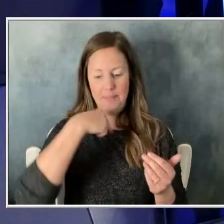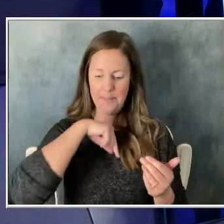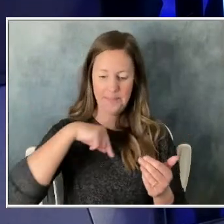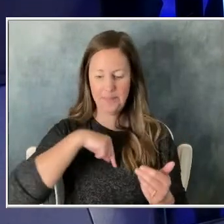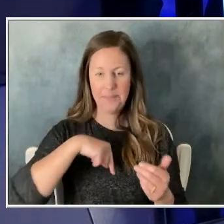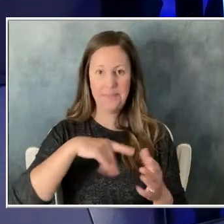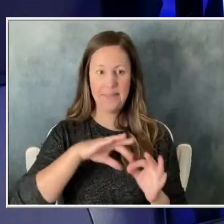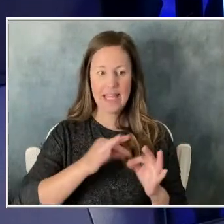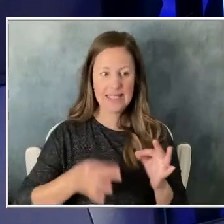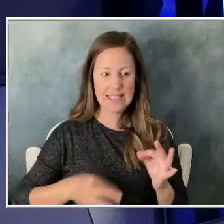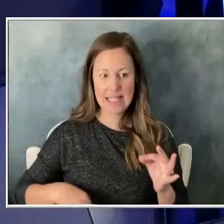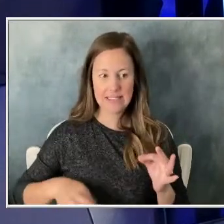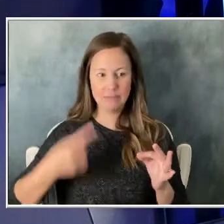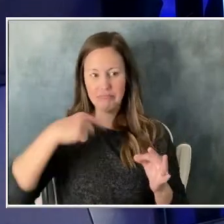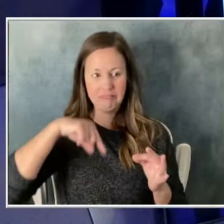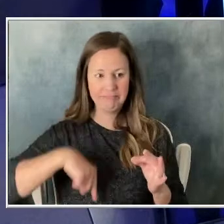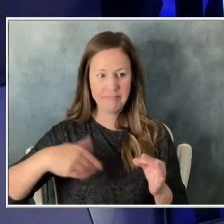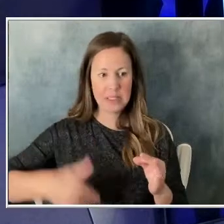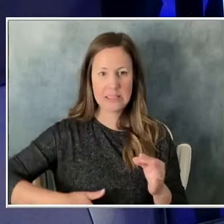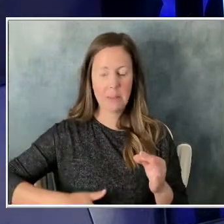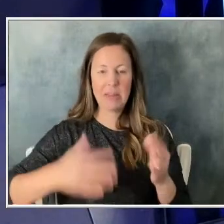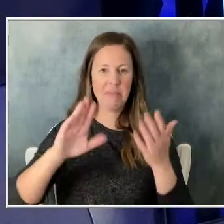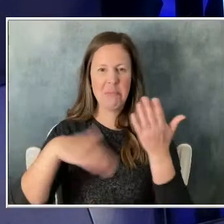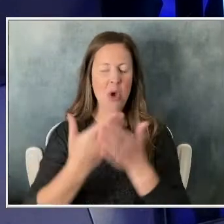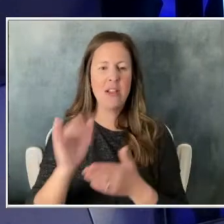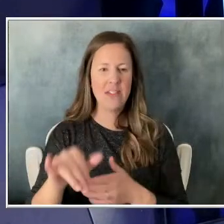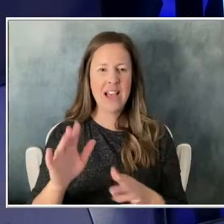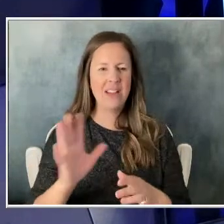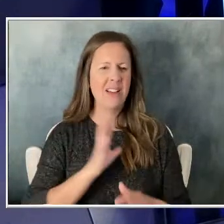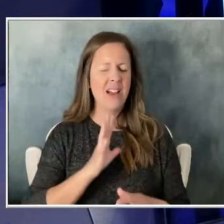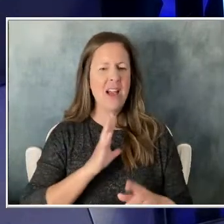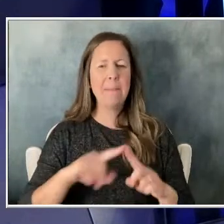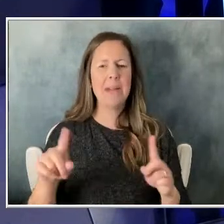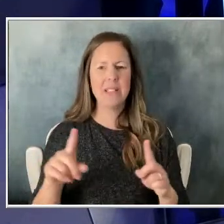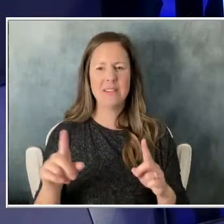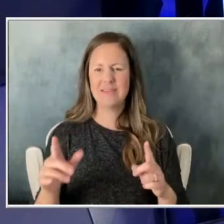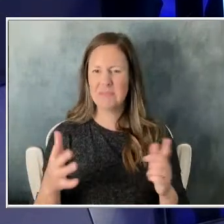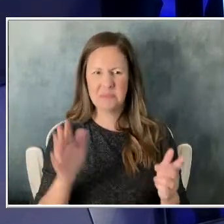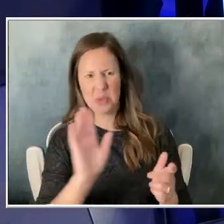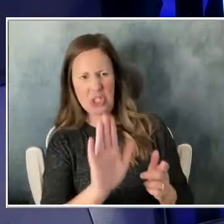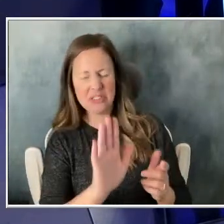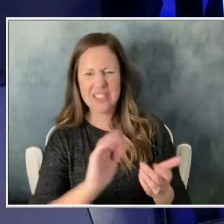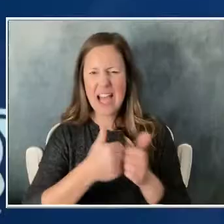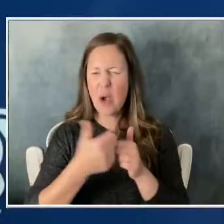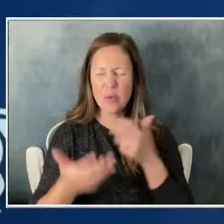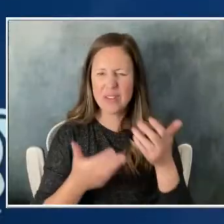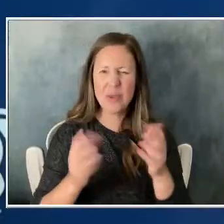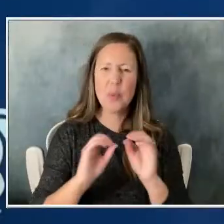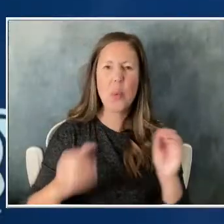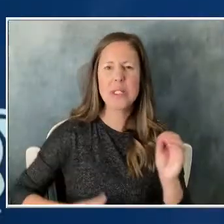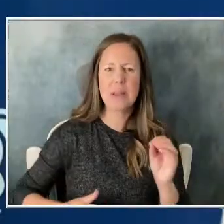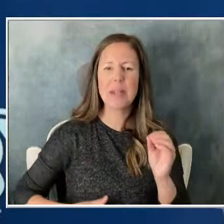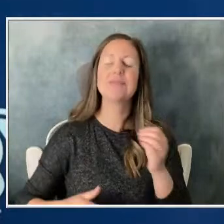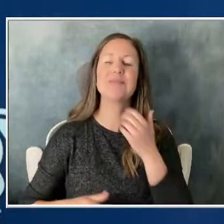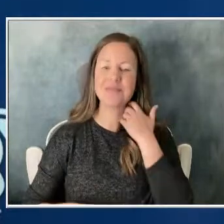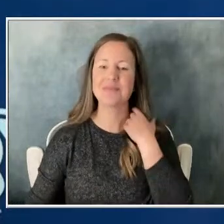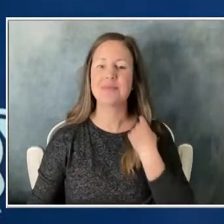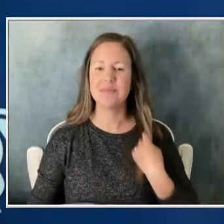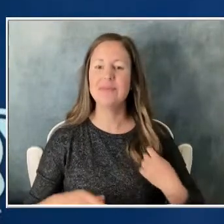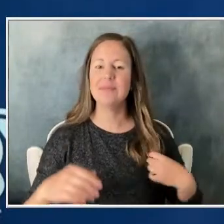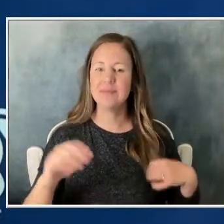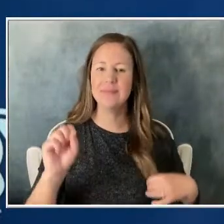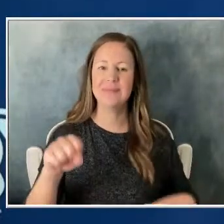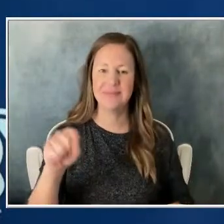the stomach. And tell us where it goes and how it gets out. Yeah, you could imagine, you know, the anatomy is you have